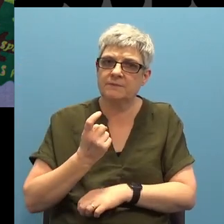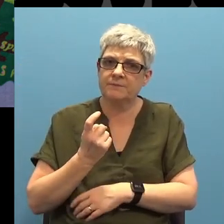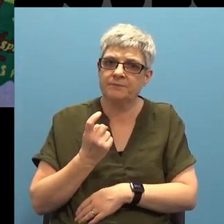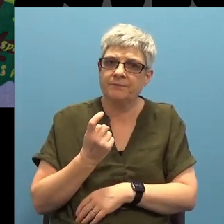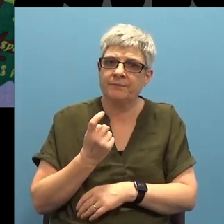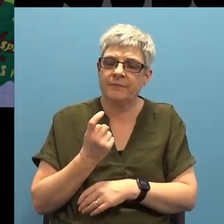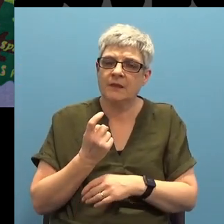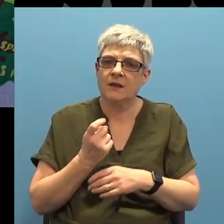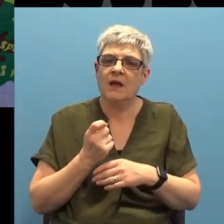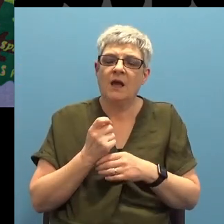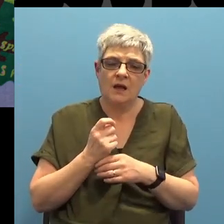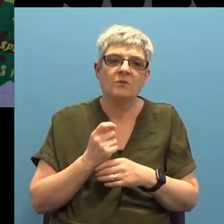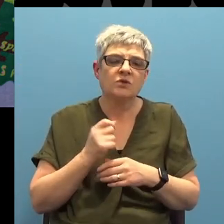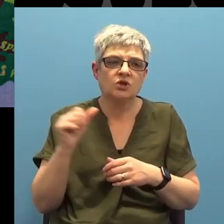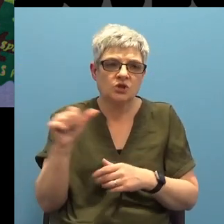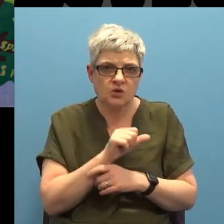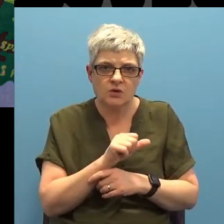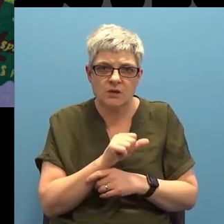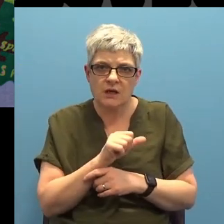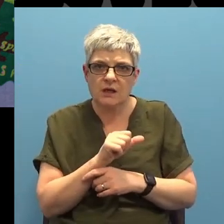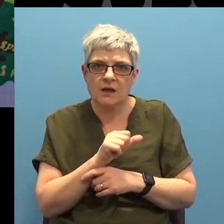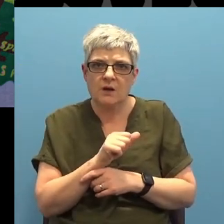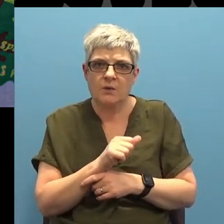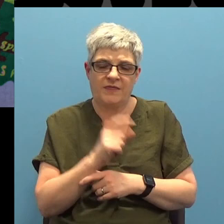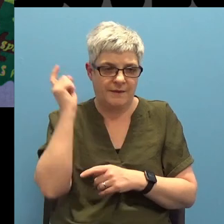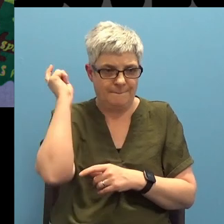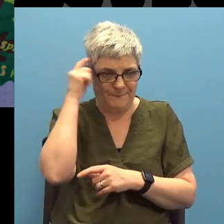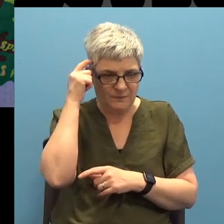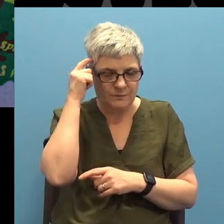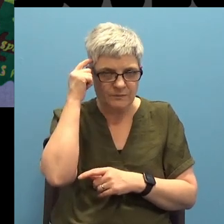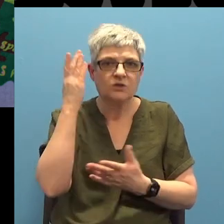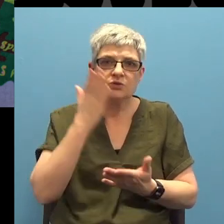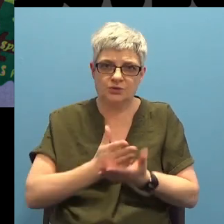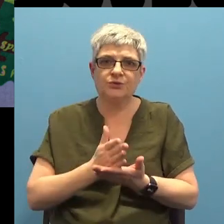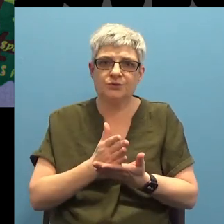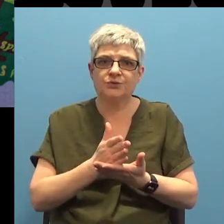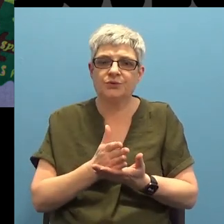And we're to do this with a sure certainty at the back of our minds.